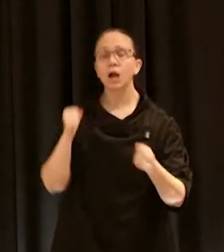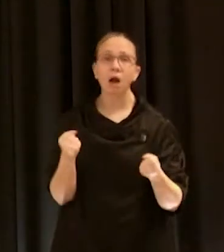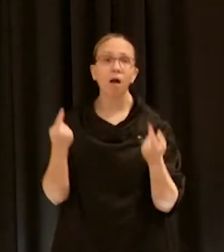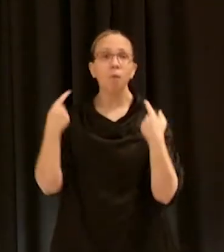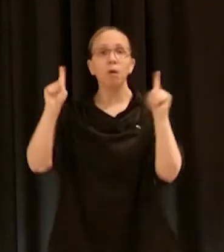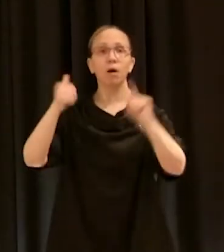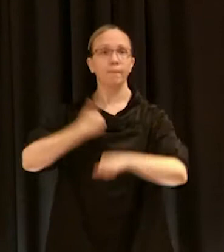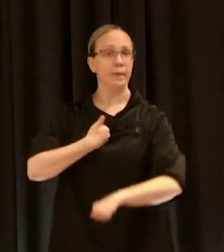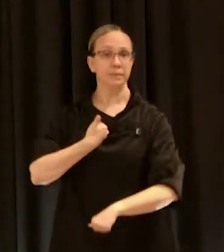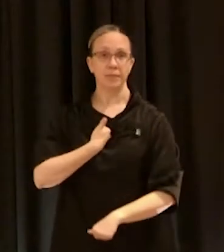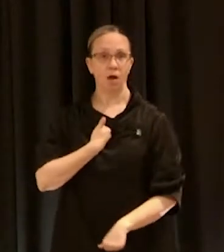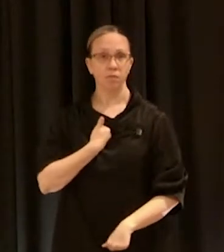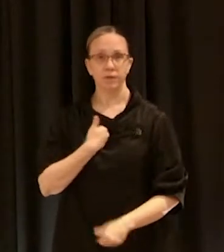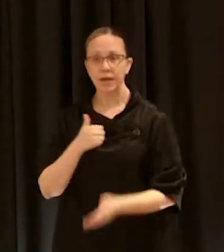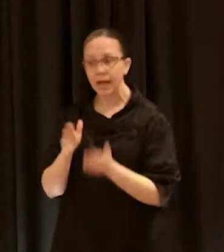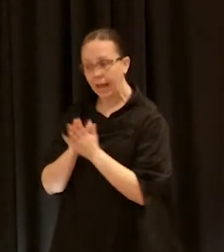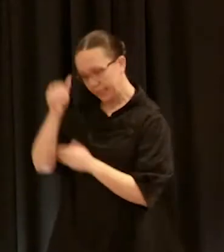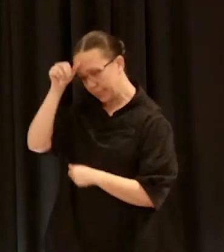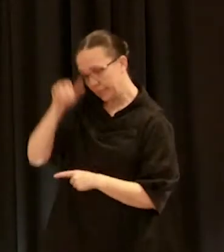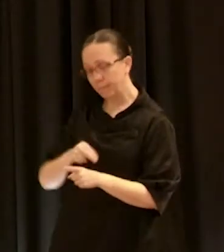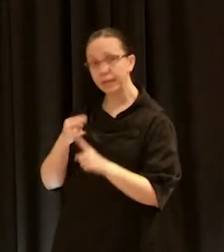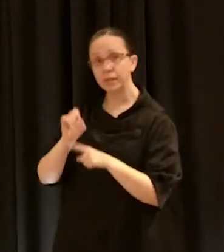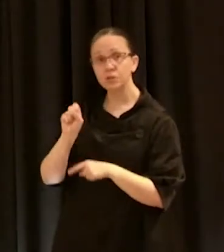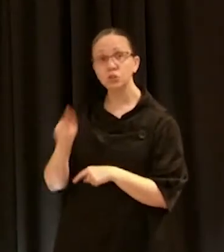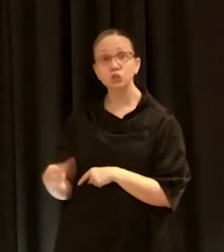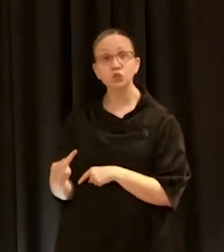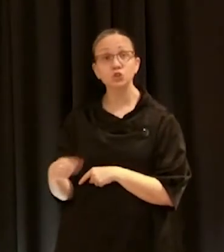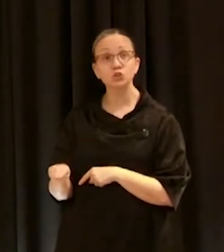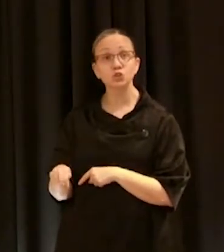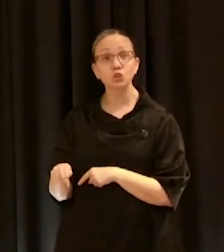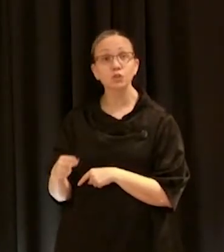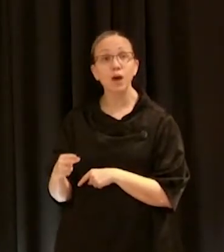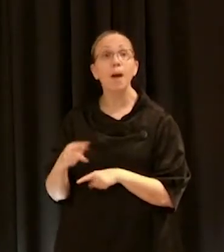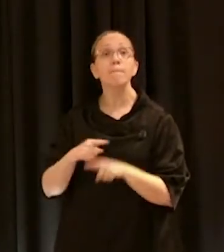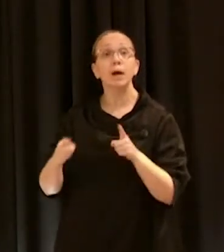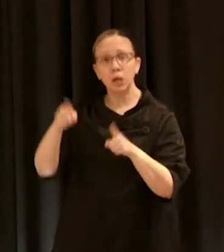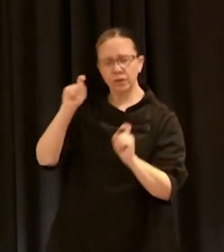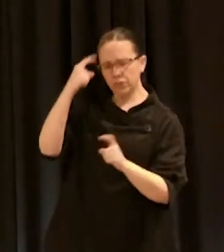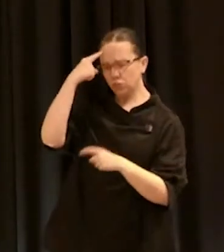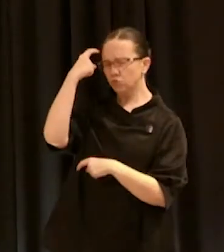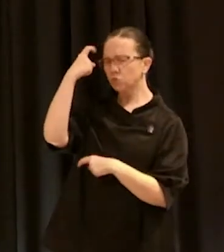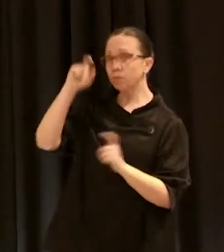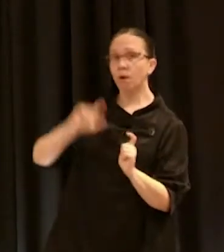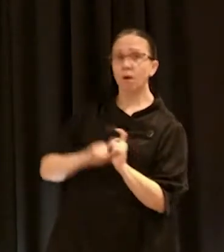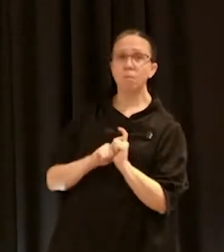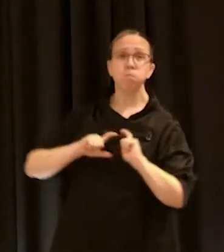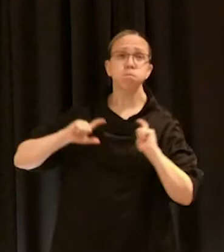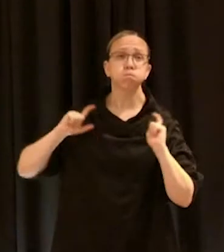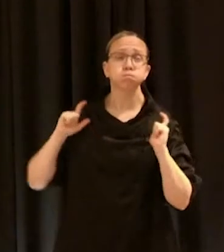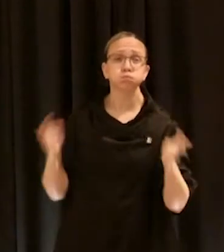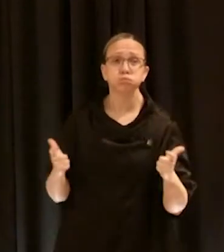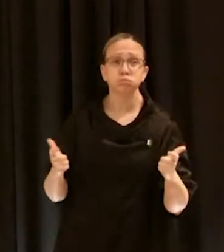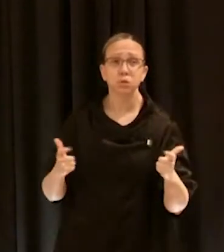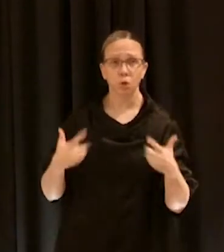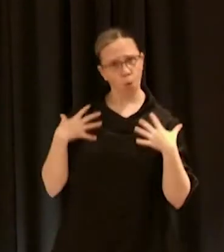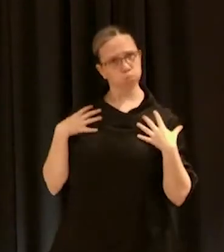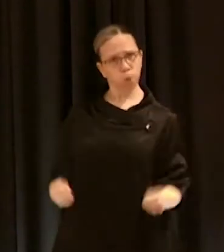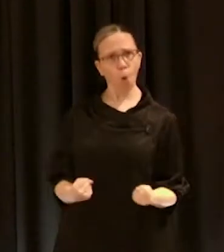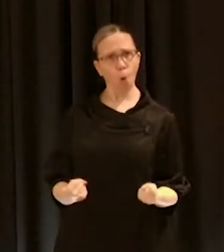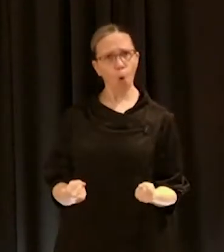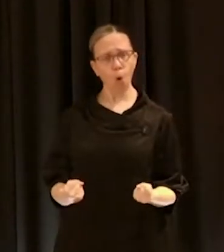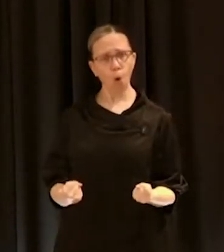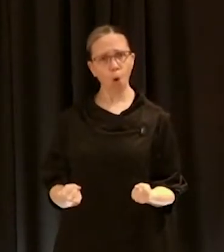of fulfilling. Ask Joseph. But He will give us dreams so big, so